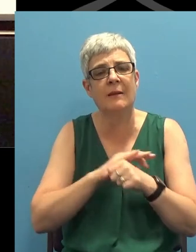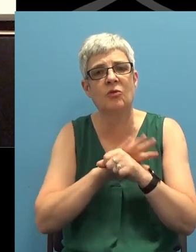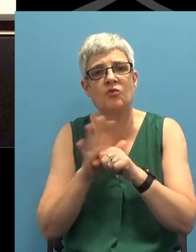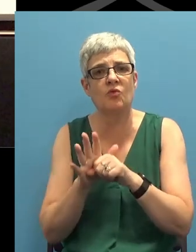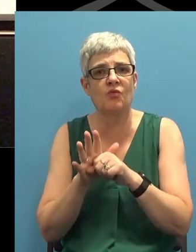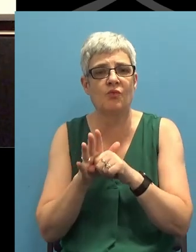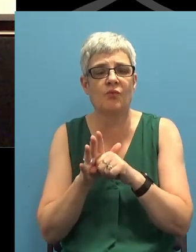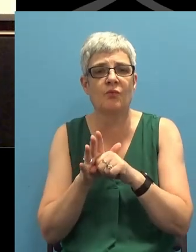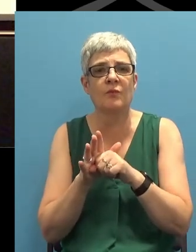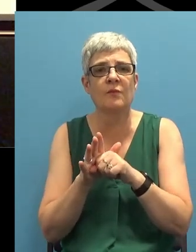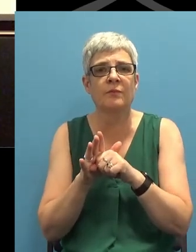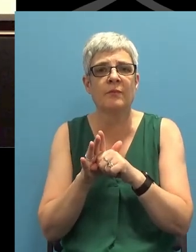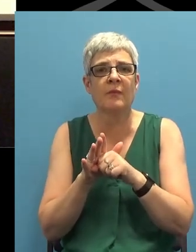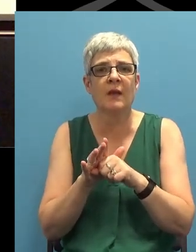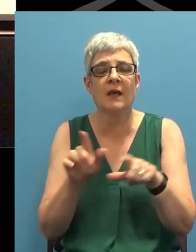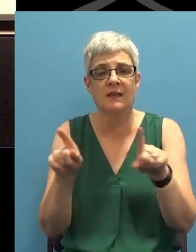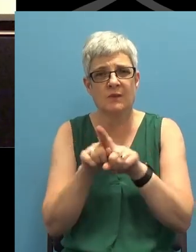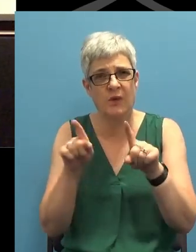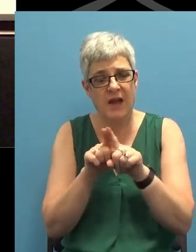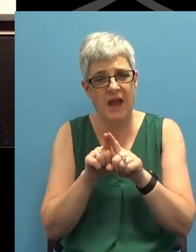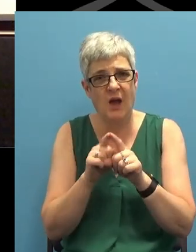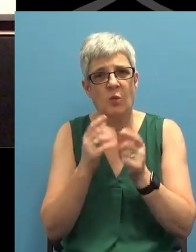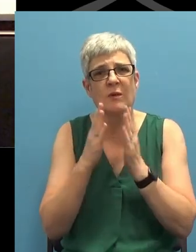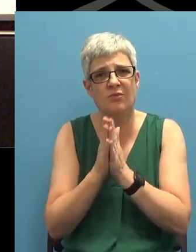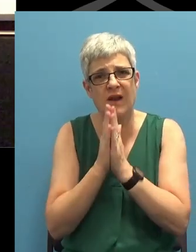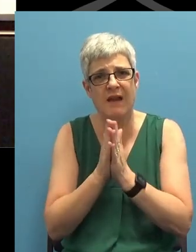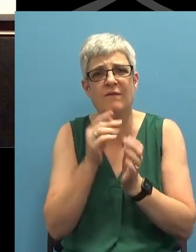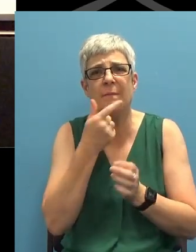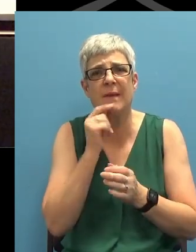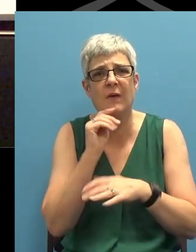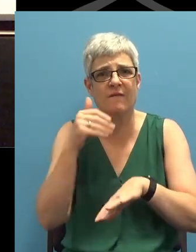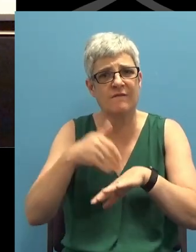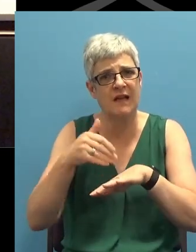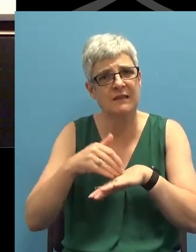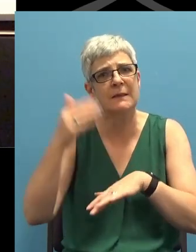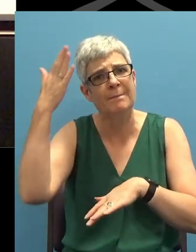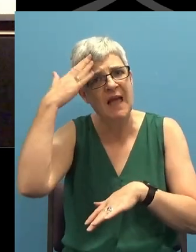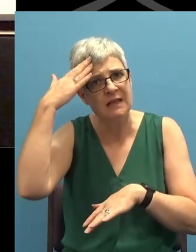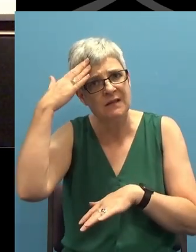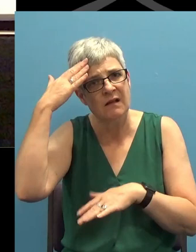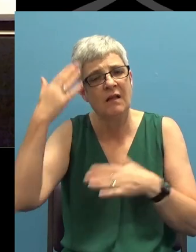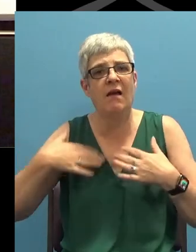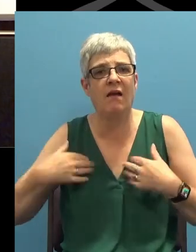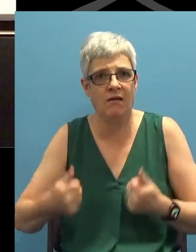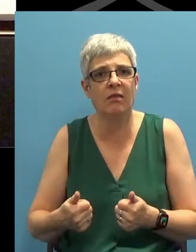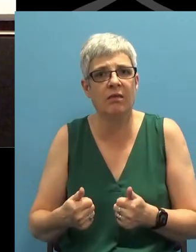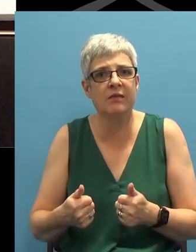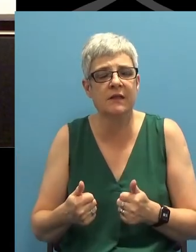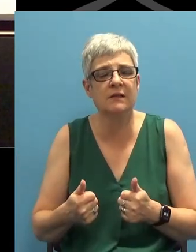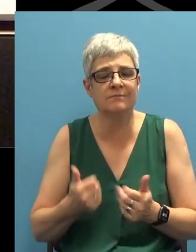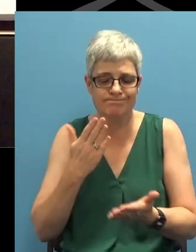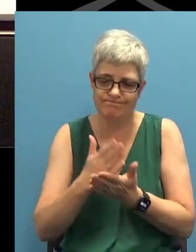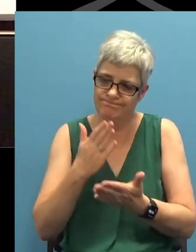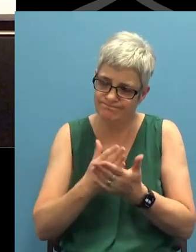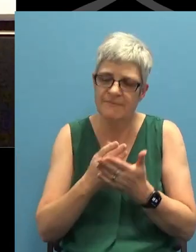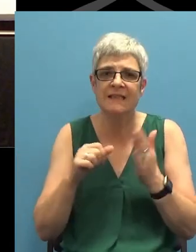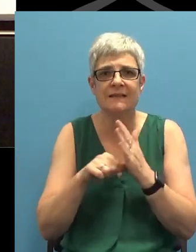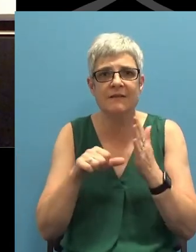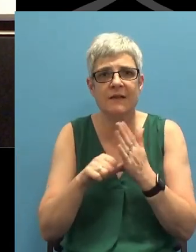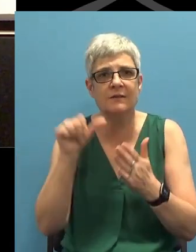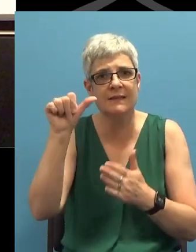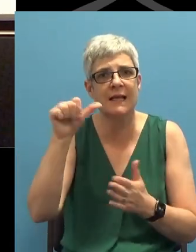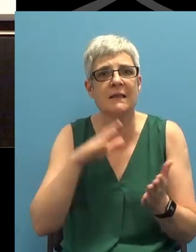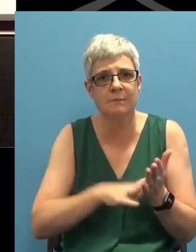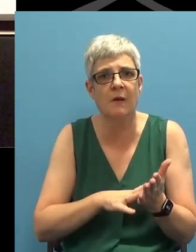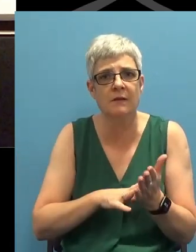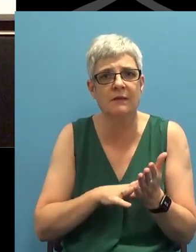We also pray, Lord, for people whose mental health is being affected. It's been a very difficult 6 months for